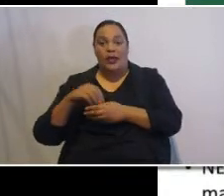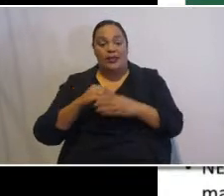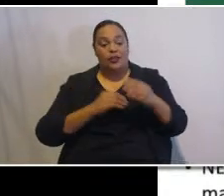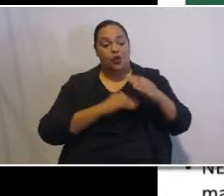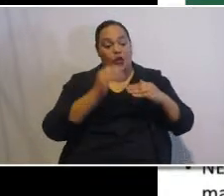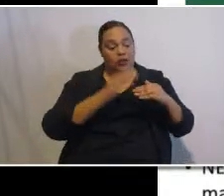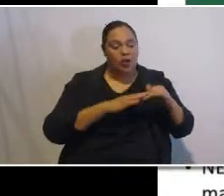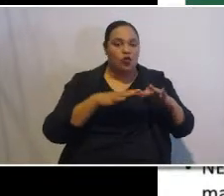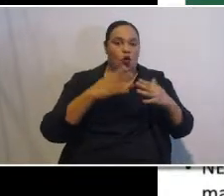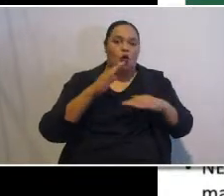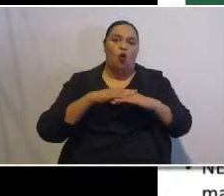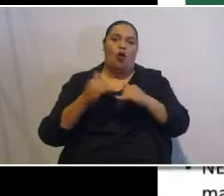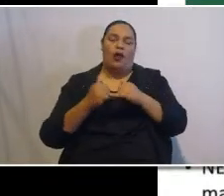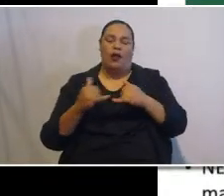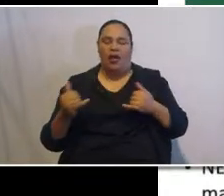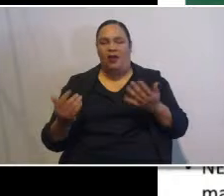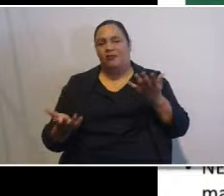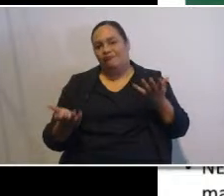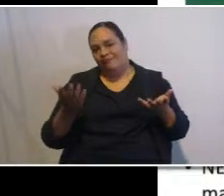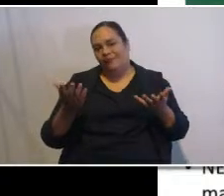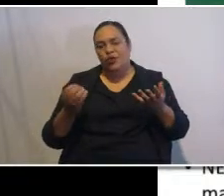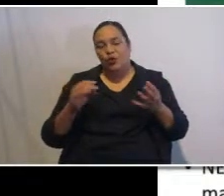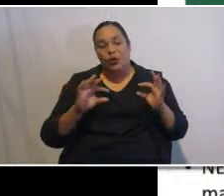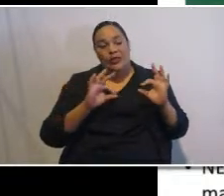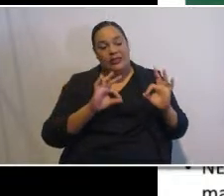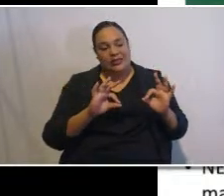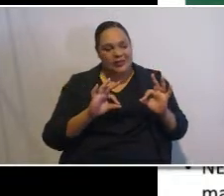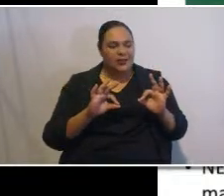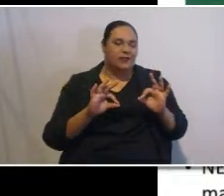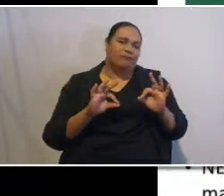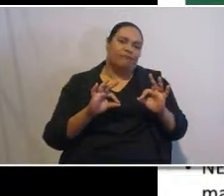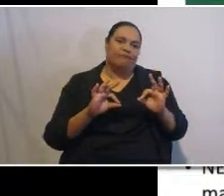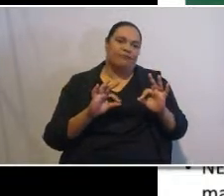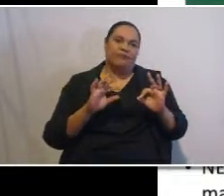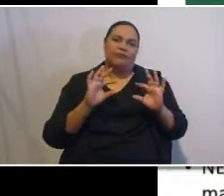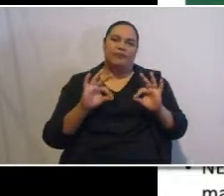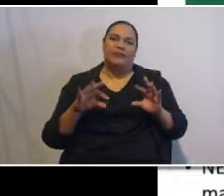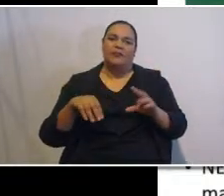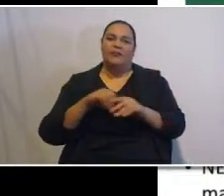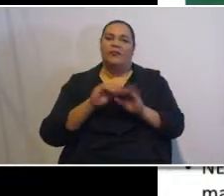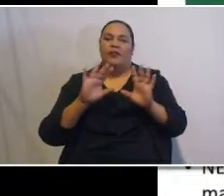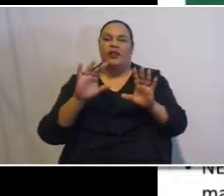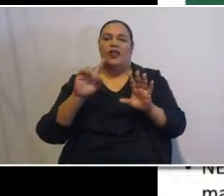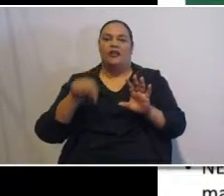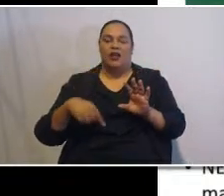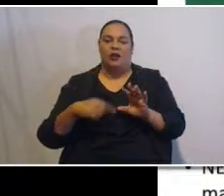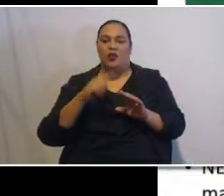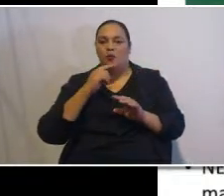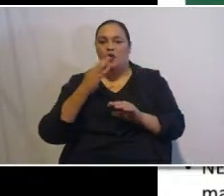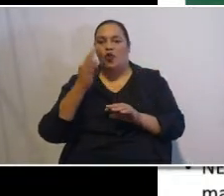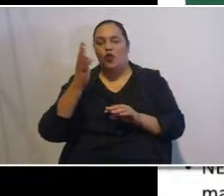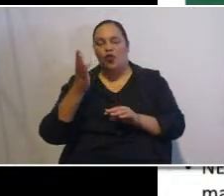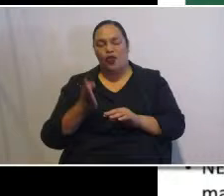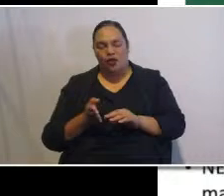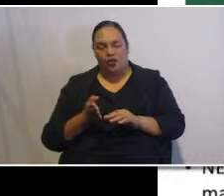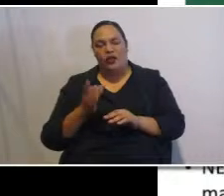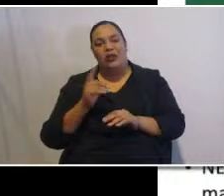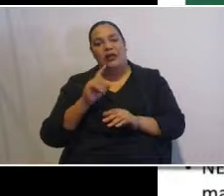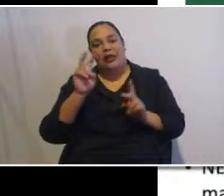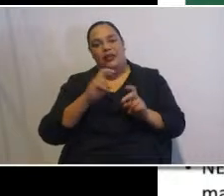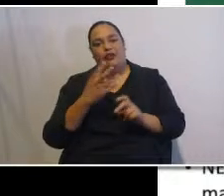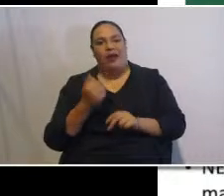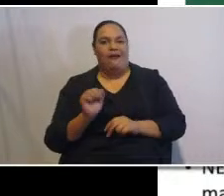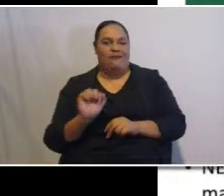or online. So that's like 10,000, so that's a third of what Eskom